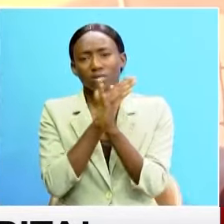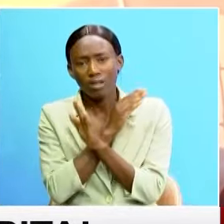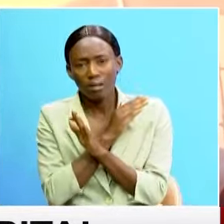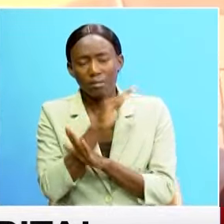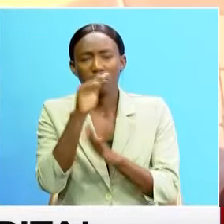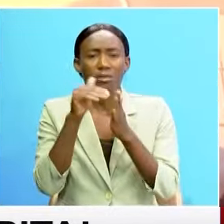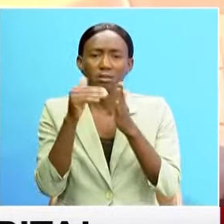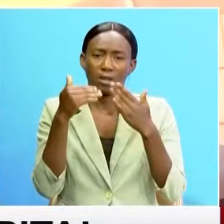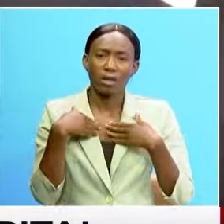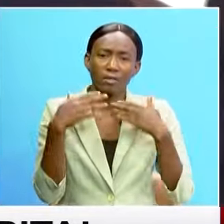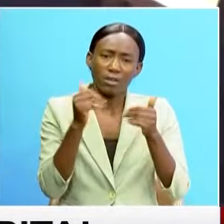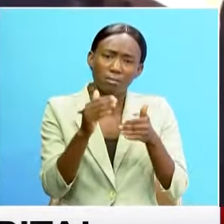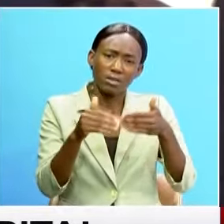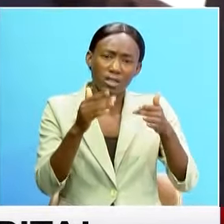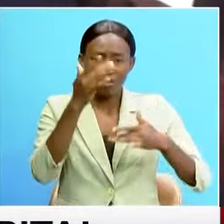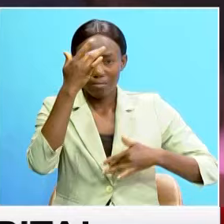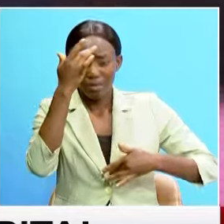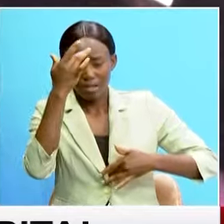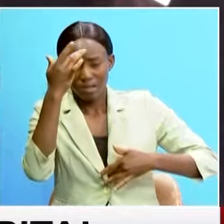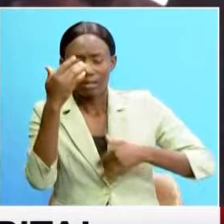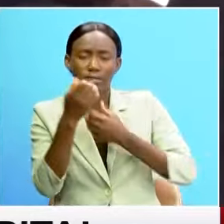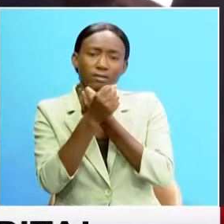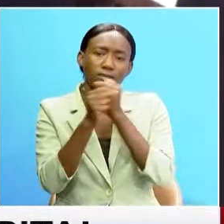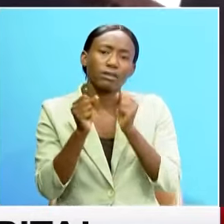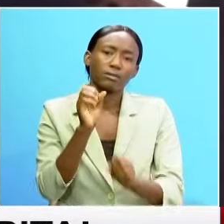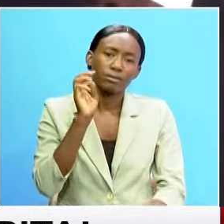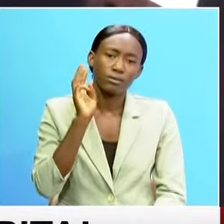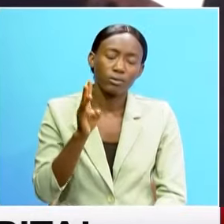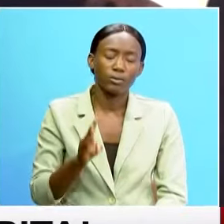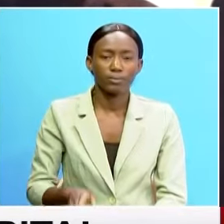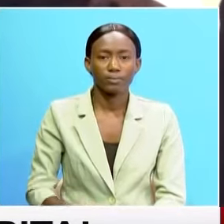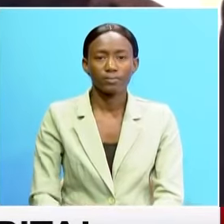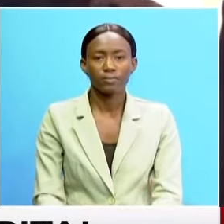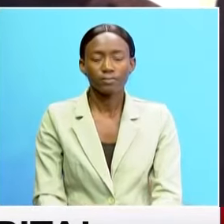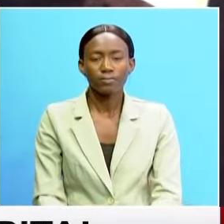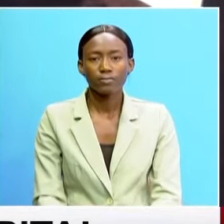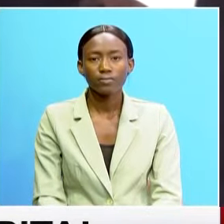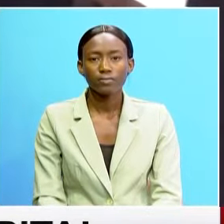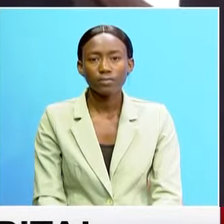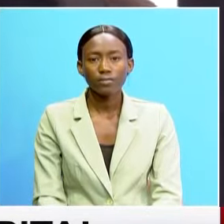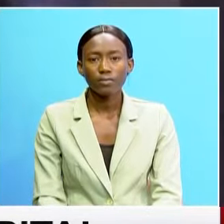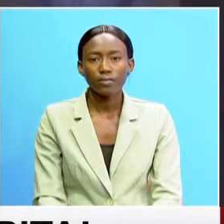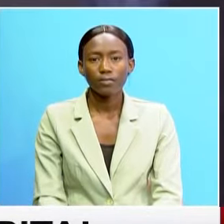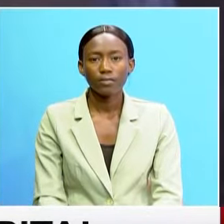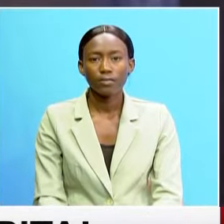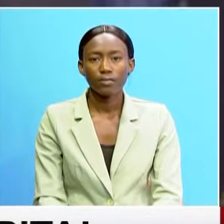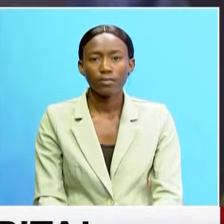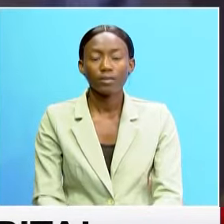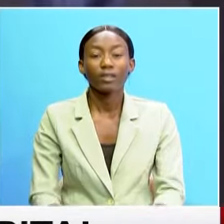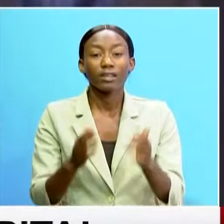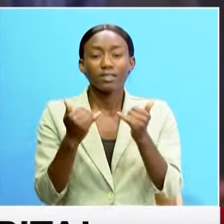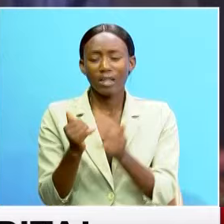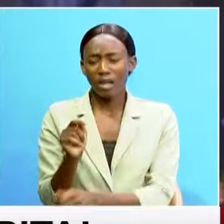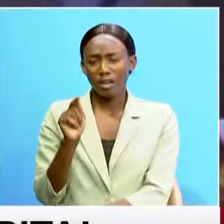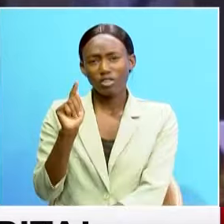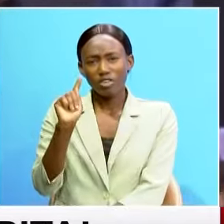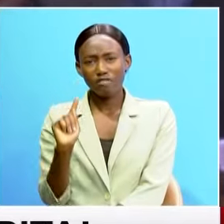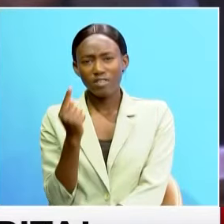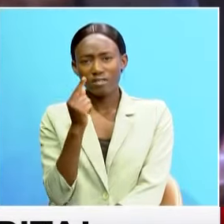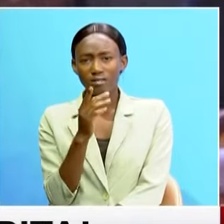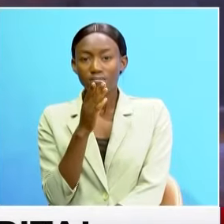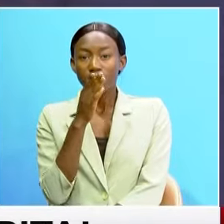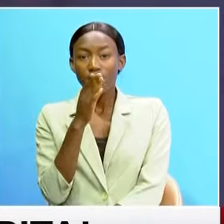for sick people all over the country. And the visibly emotional Catherine Mutale, who is the first mother to deliver a baby at Chimwemwe Level